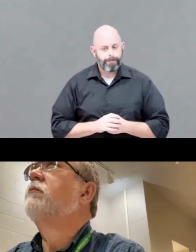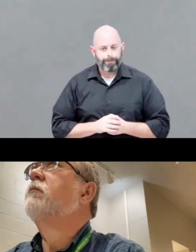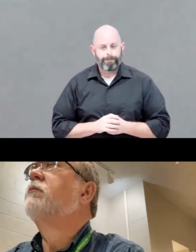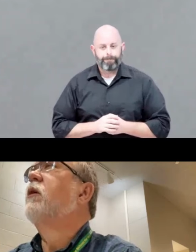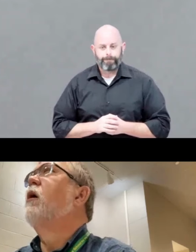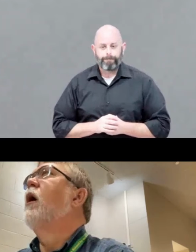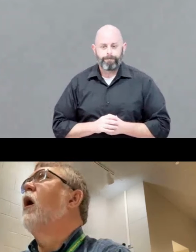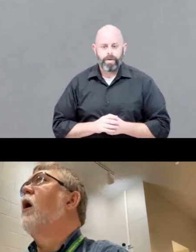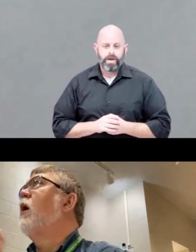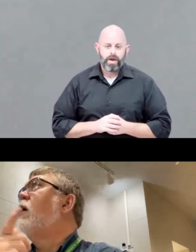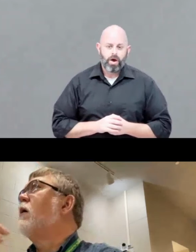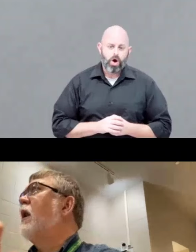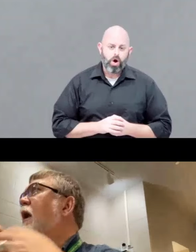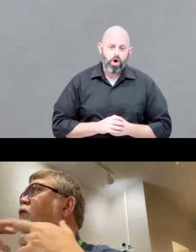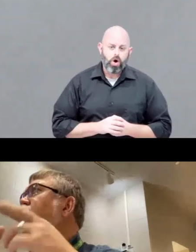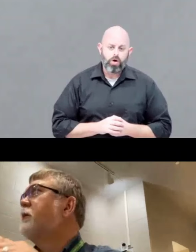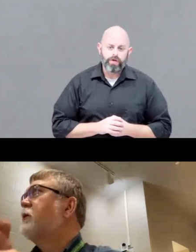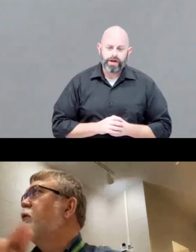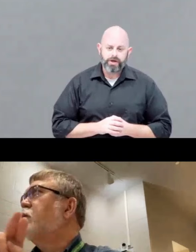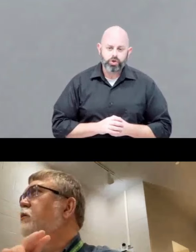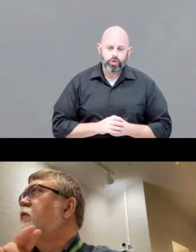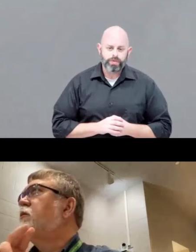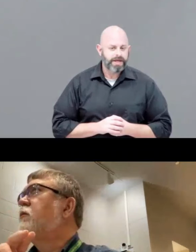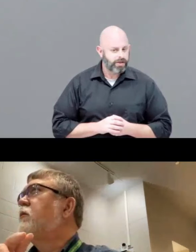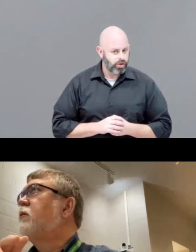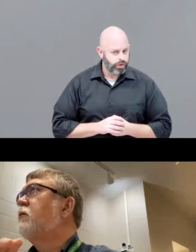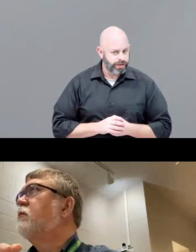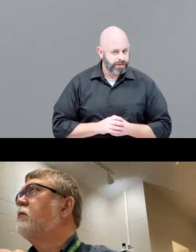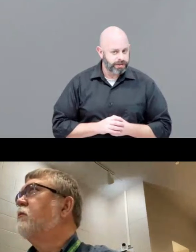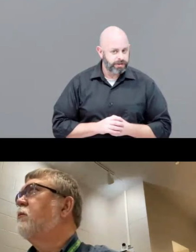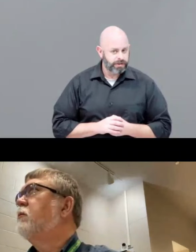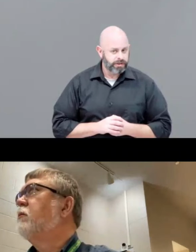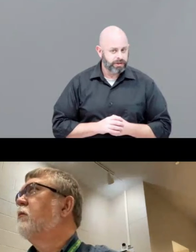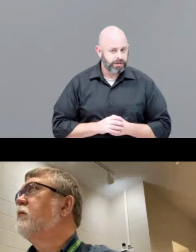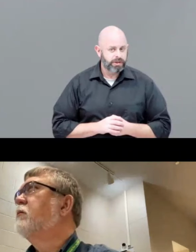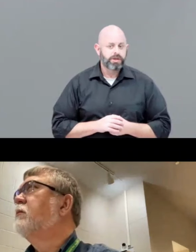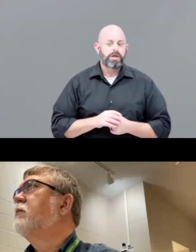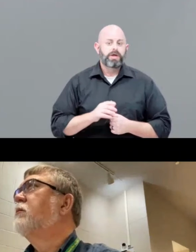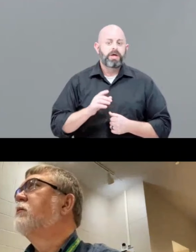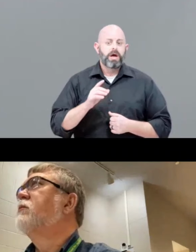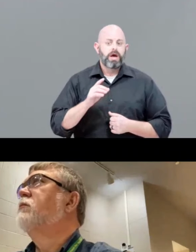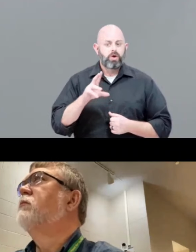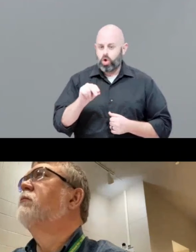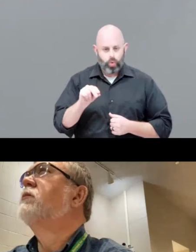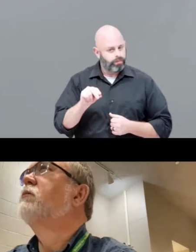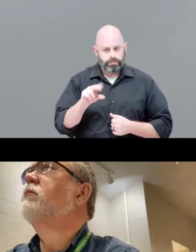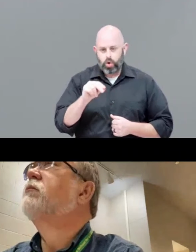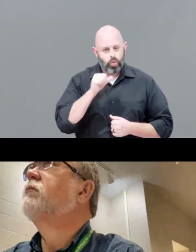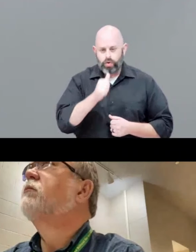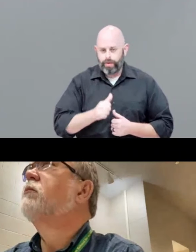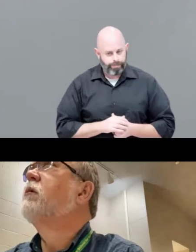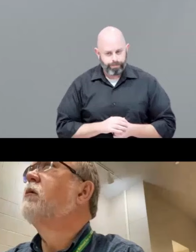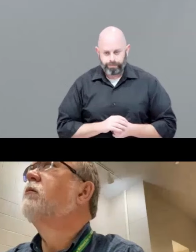Great. Thank you. Are all the classrooms in use? No, they're not.